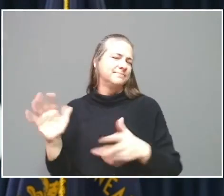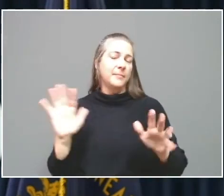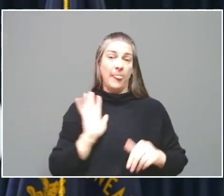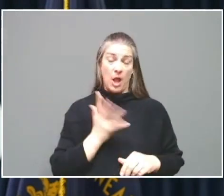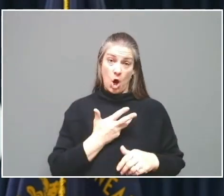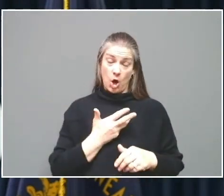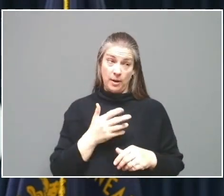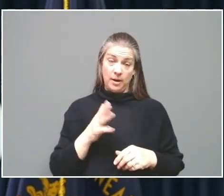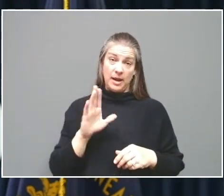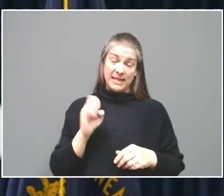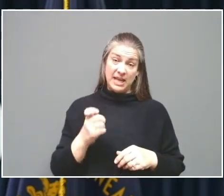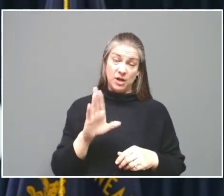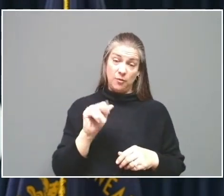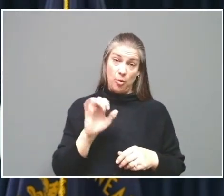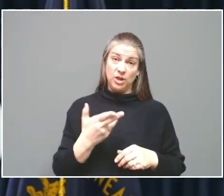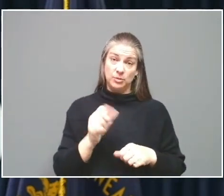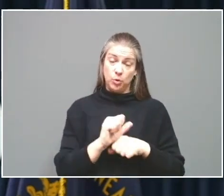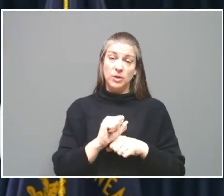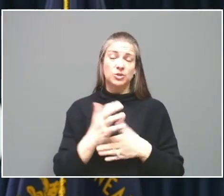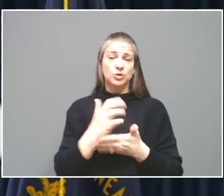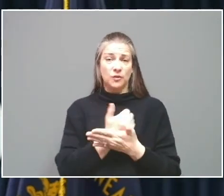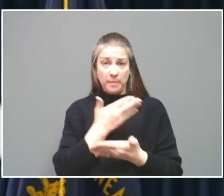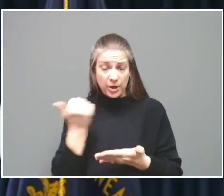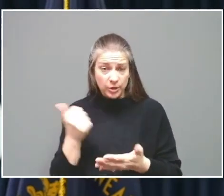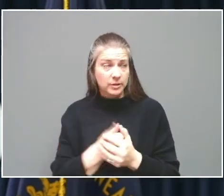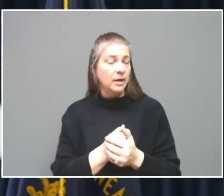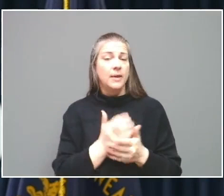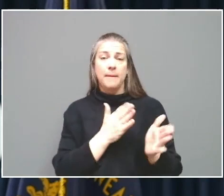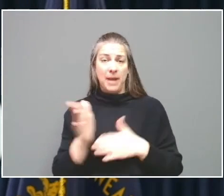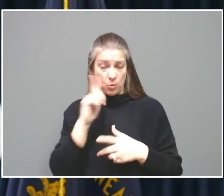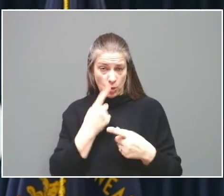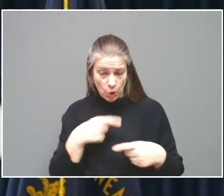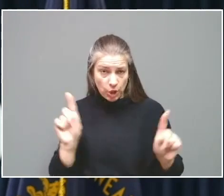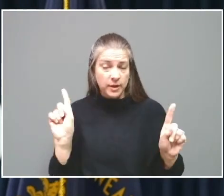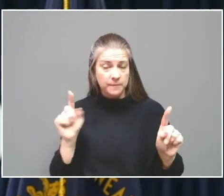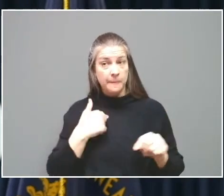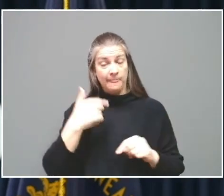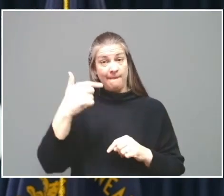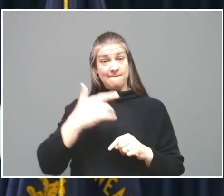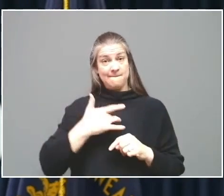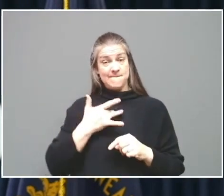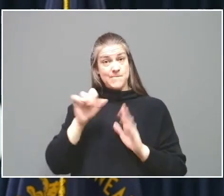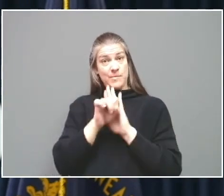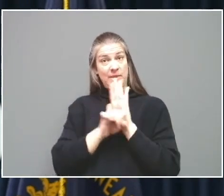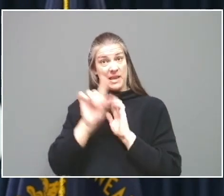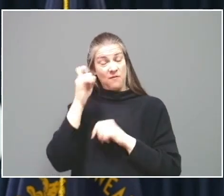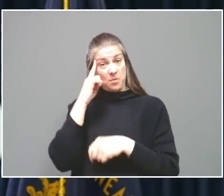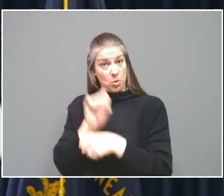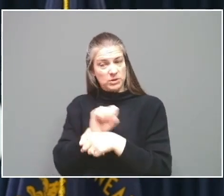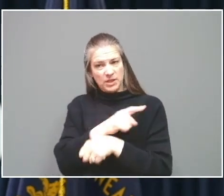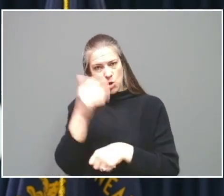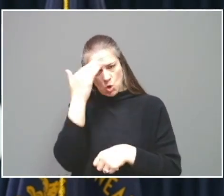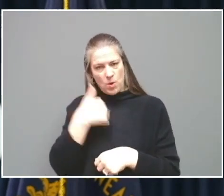employees deserve better. The plan that's out there will work. And I think our state government employees know that we have their